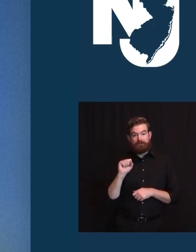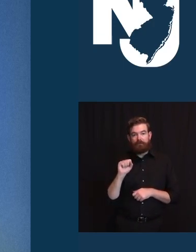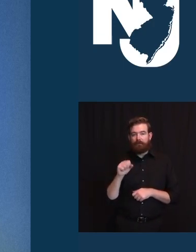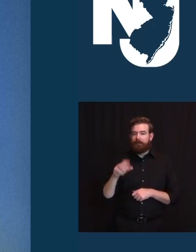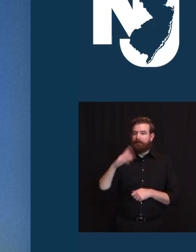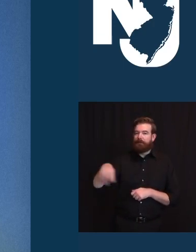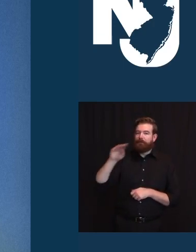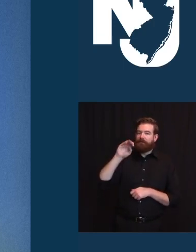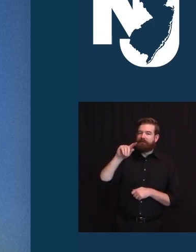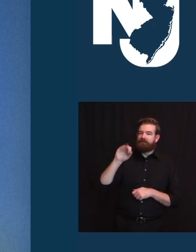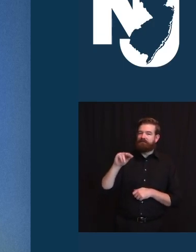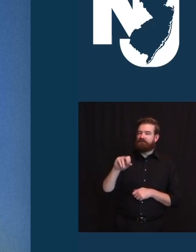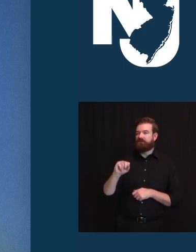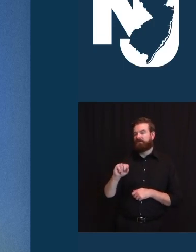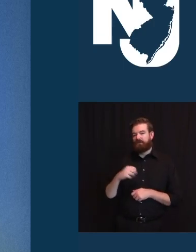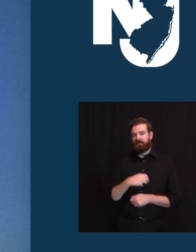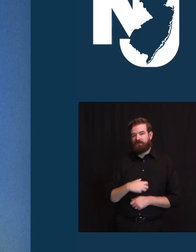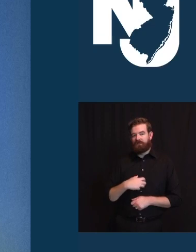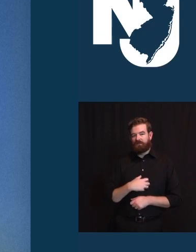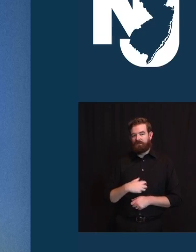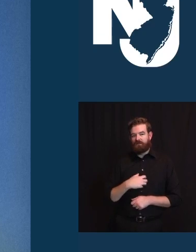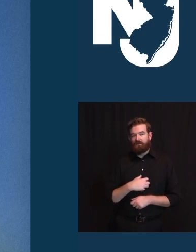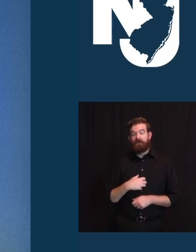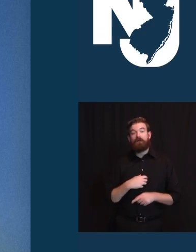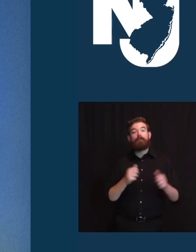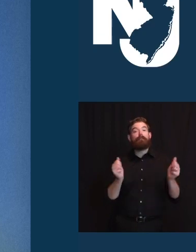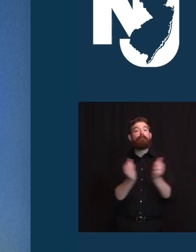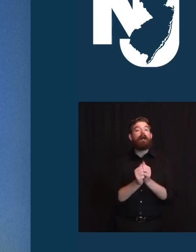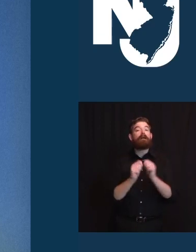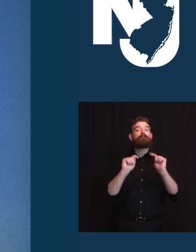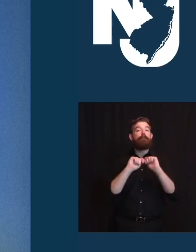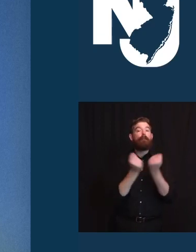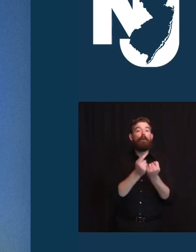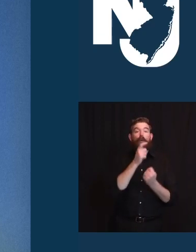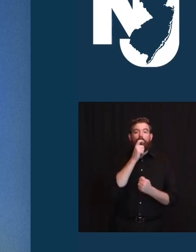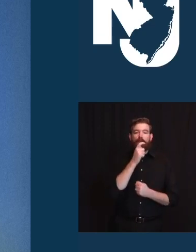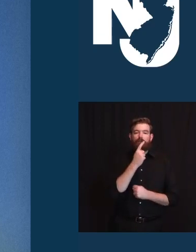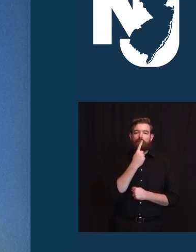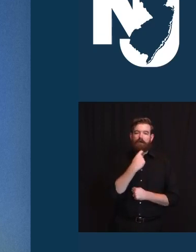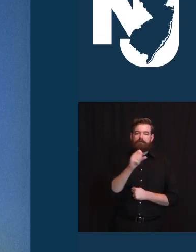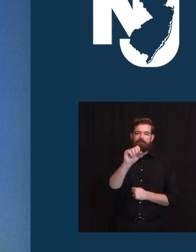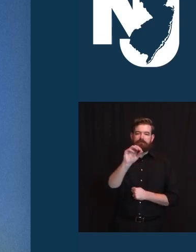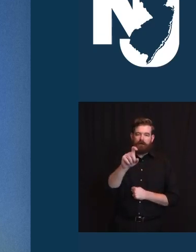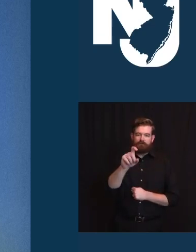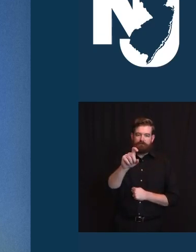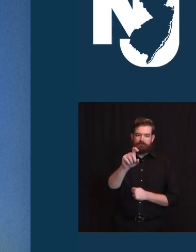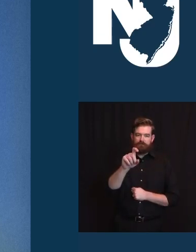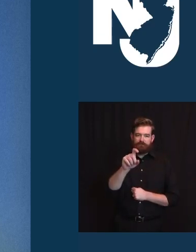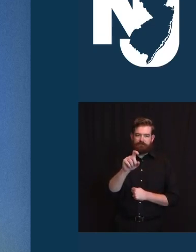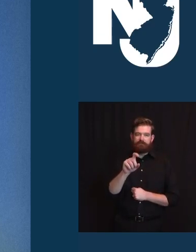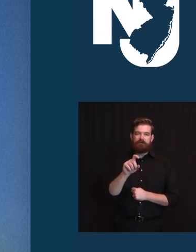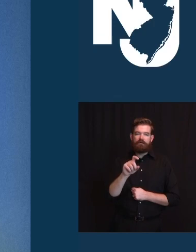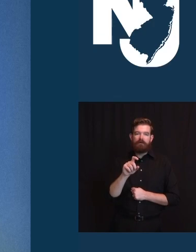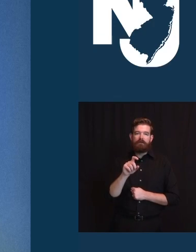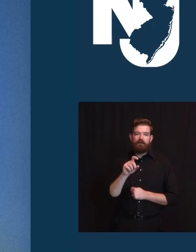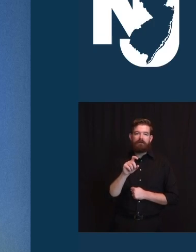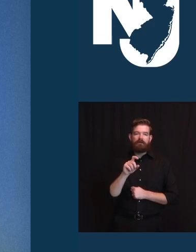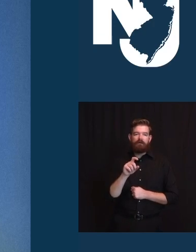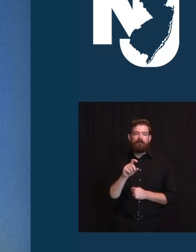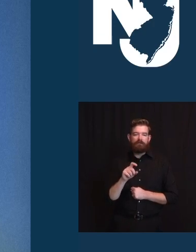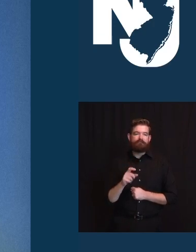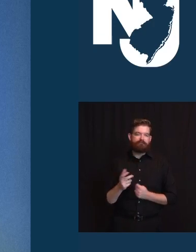recoil at this, but he was in the Red Sox dugout in Shea Stadium when they lost the 1986 World Series to the New York Mets.